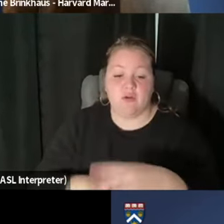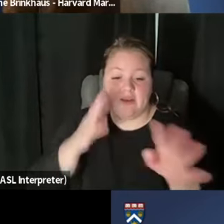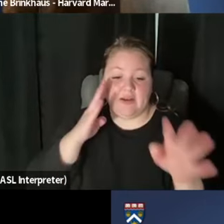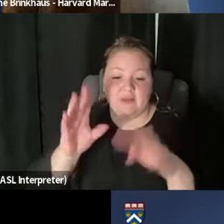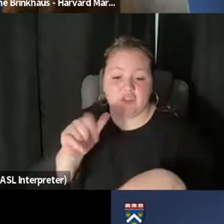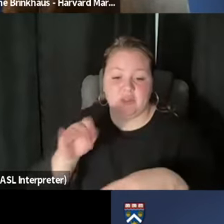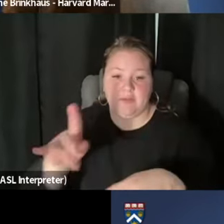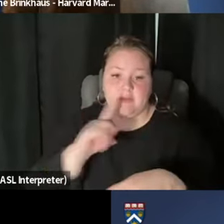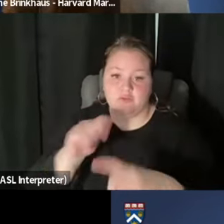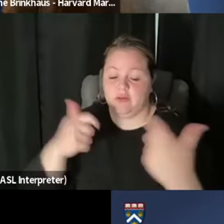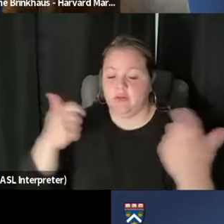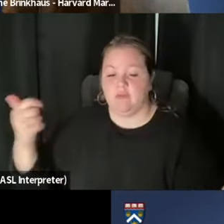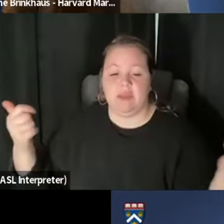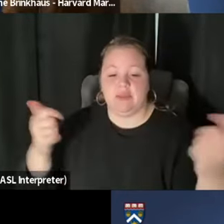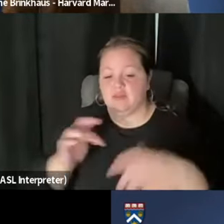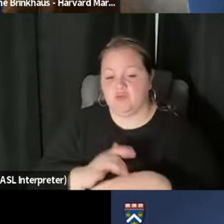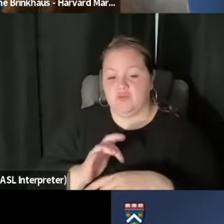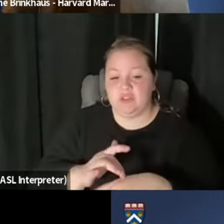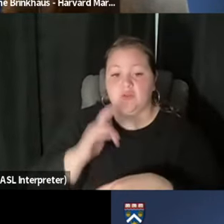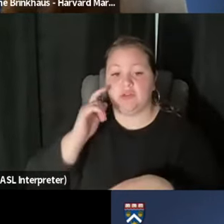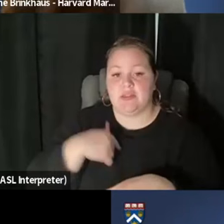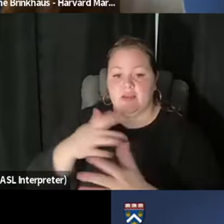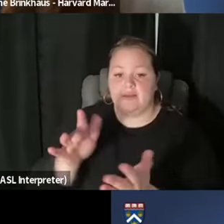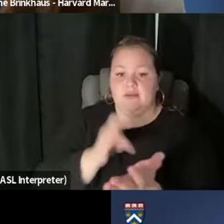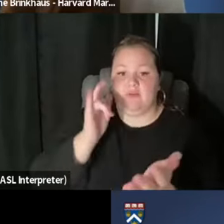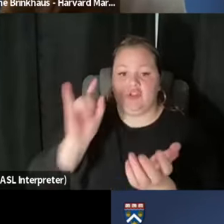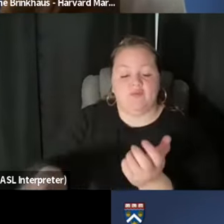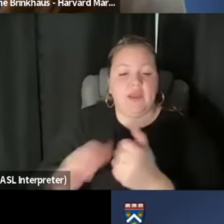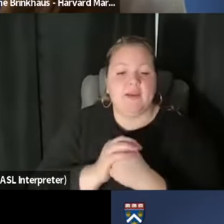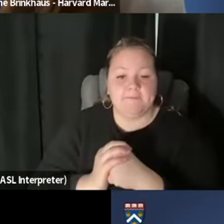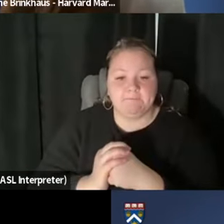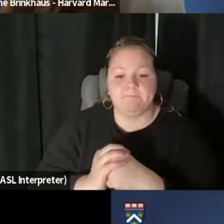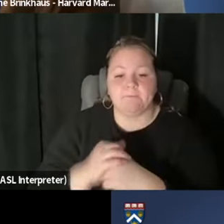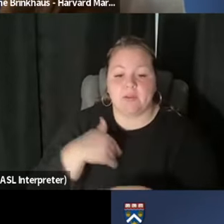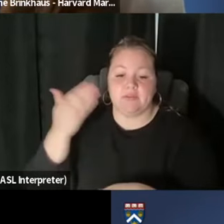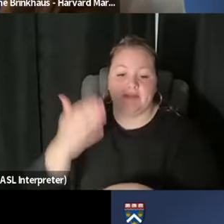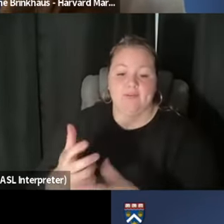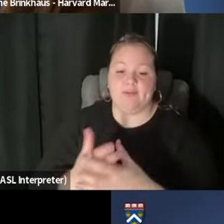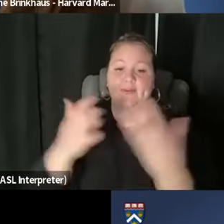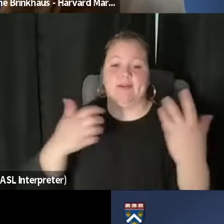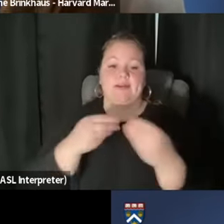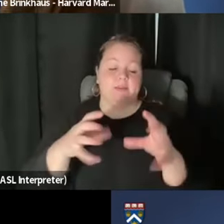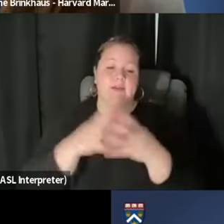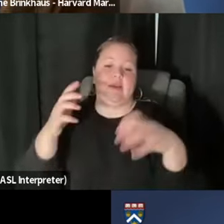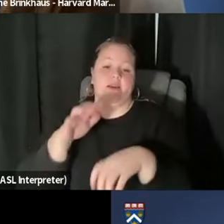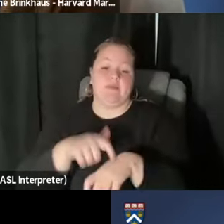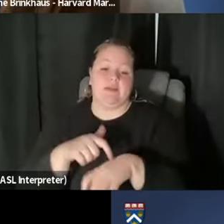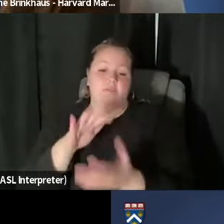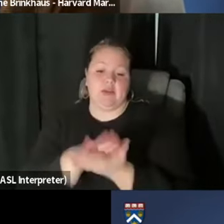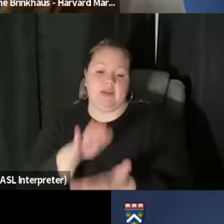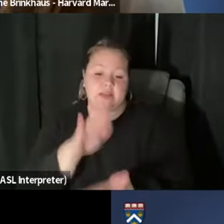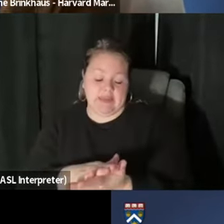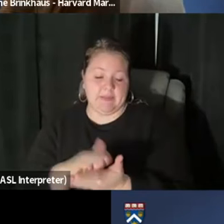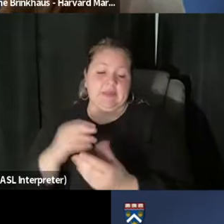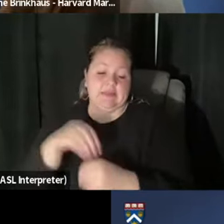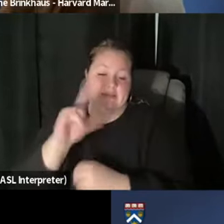the biggest resources that I took advantage of. I was there quite a lot. I spent a lot of time on campus as well, being